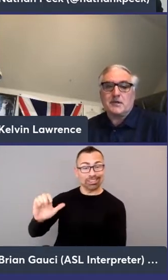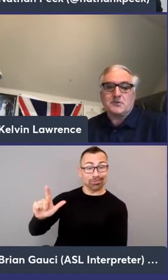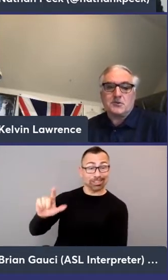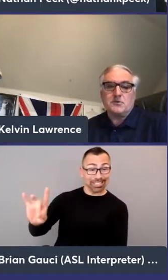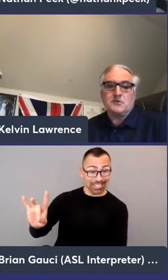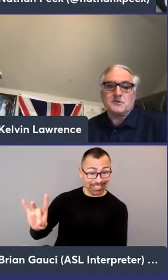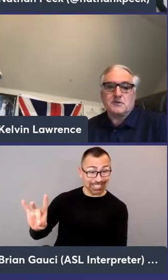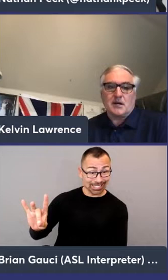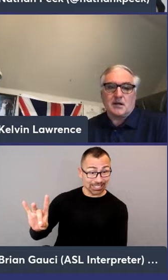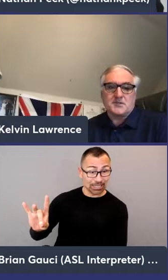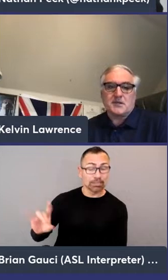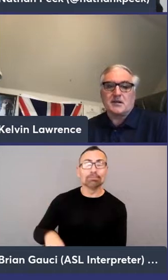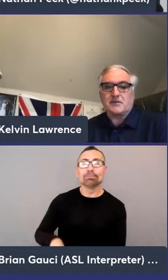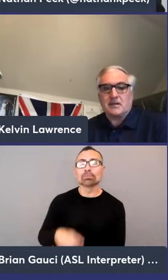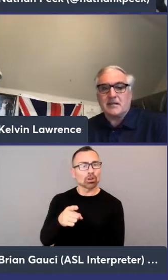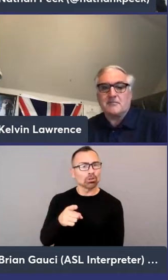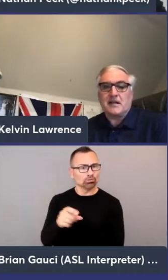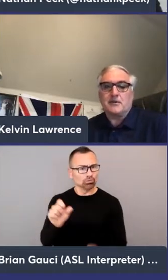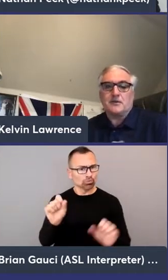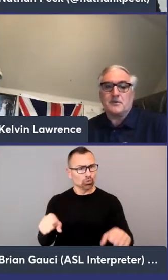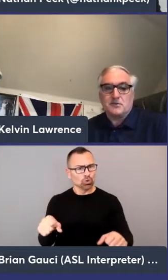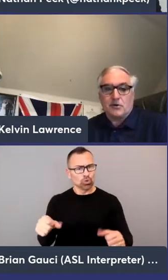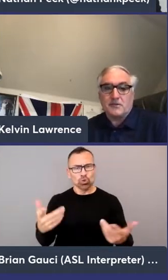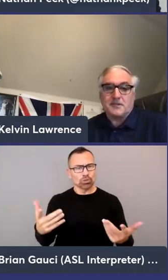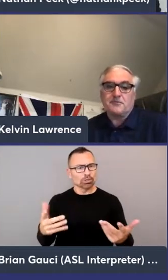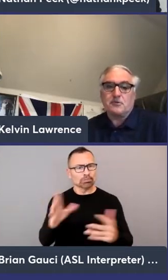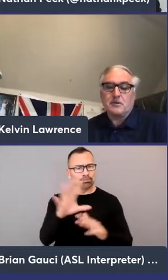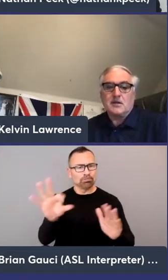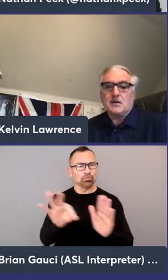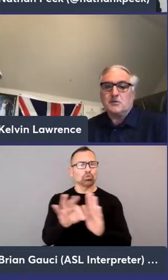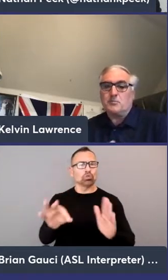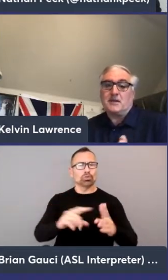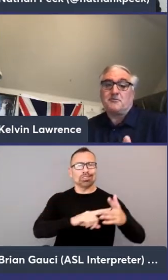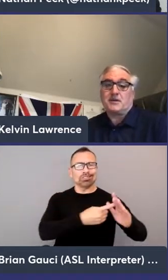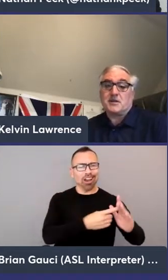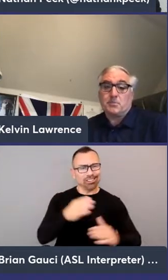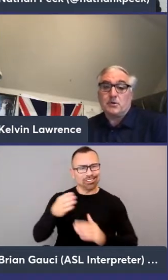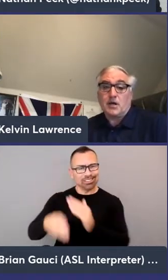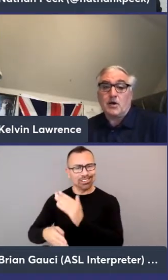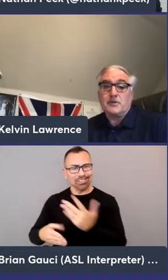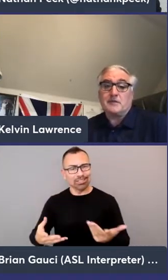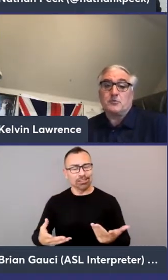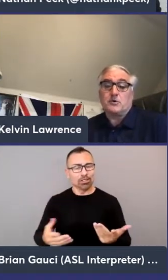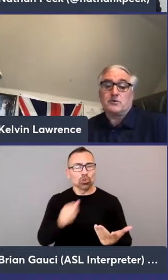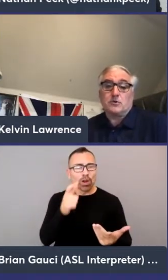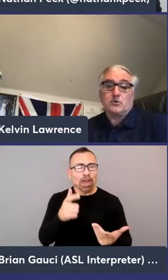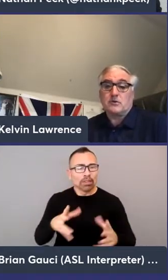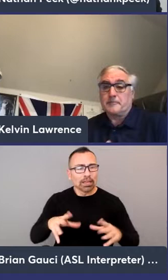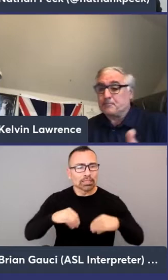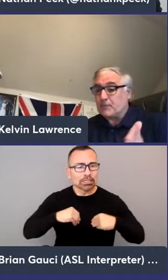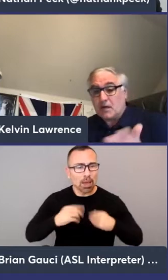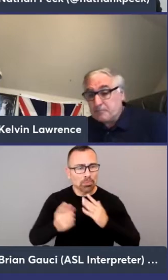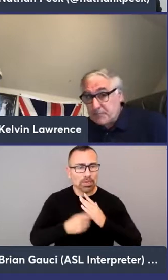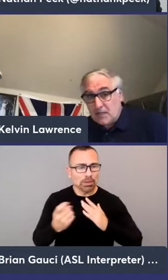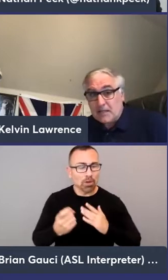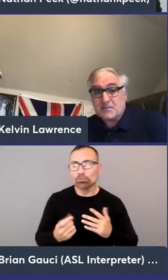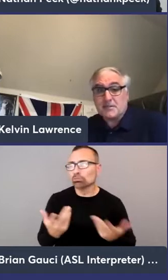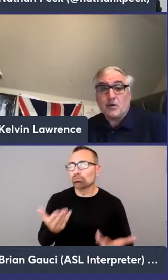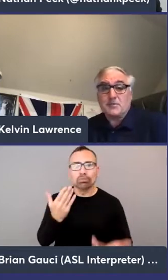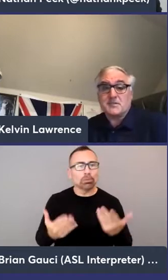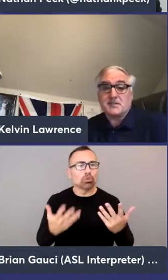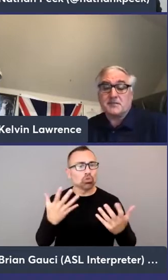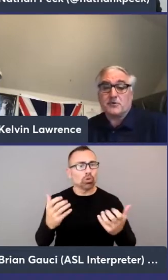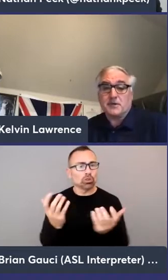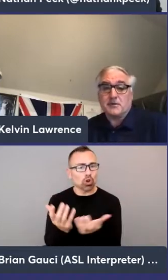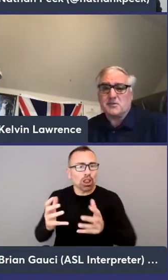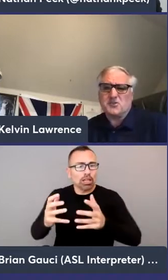you can choose a start and end value that's not the default. You may, for example, only ever want your cluster to go